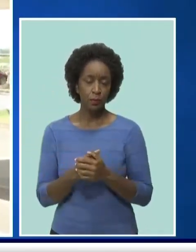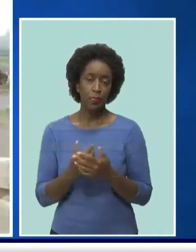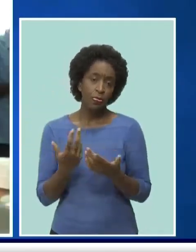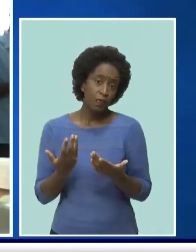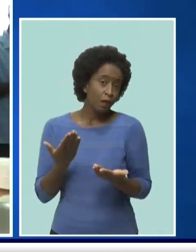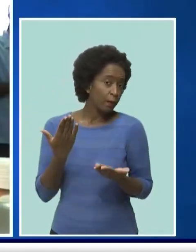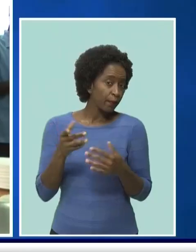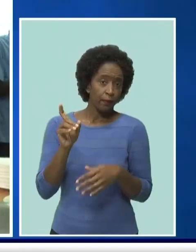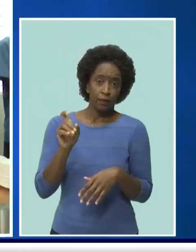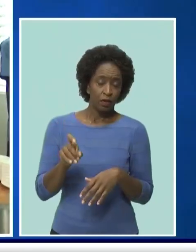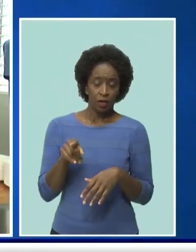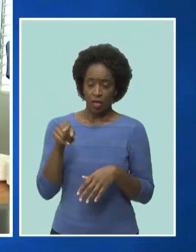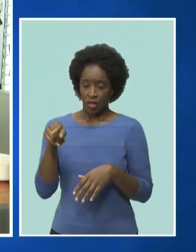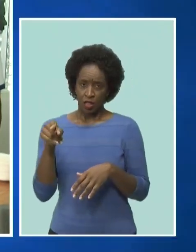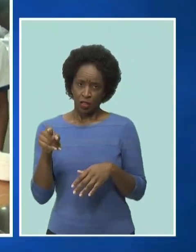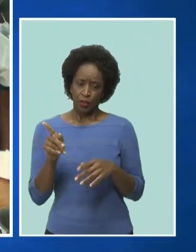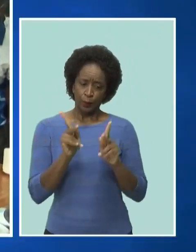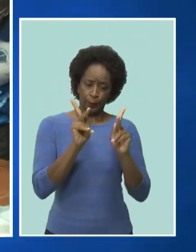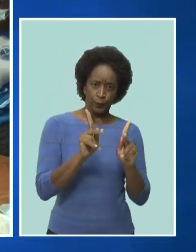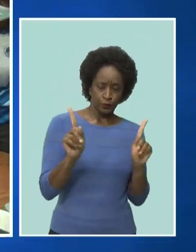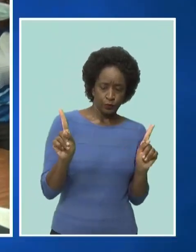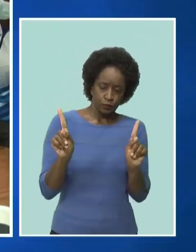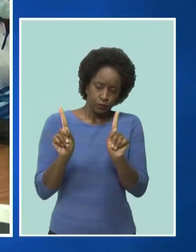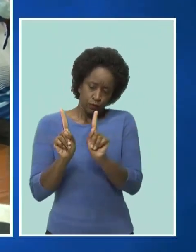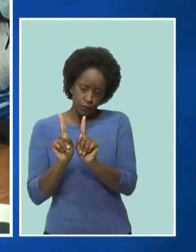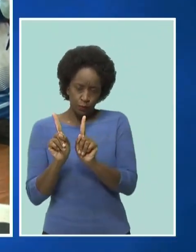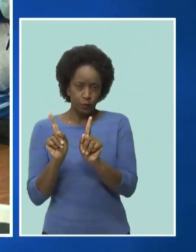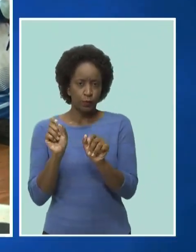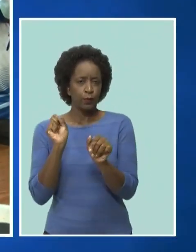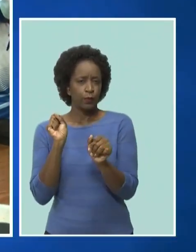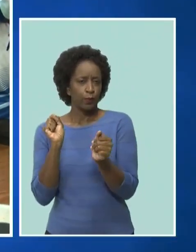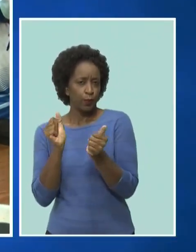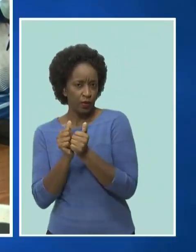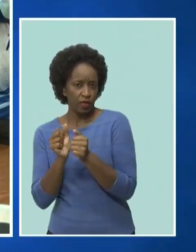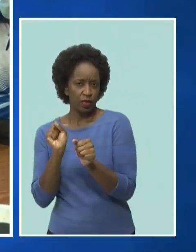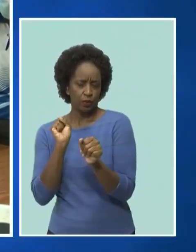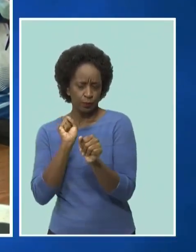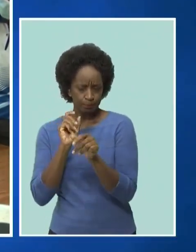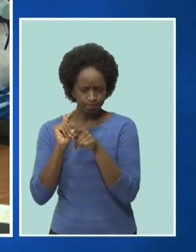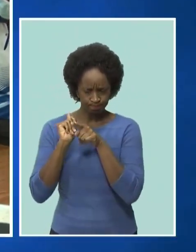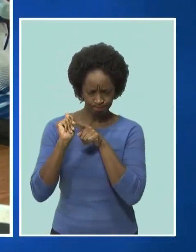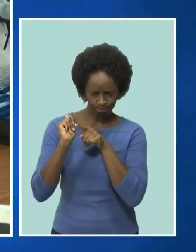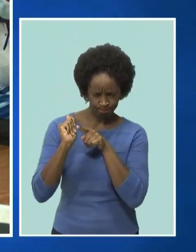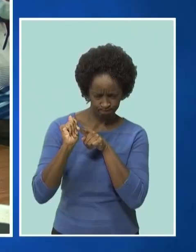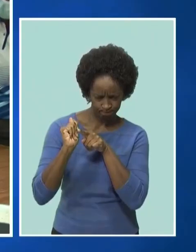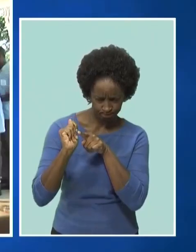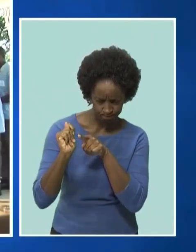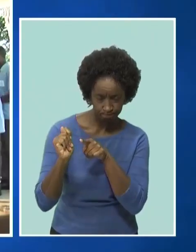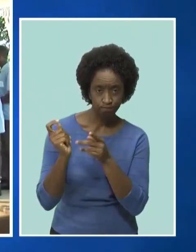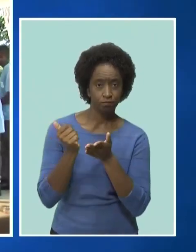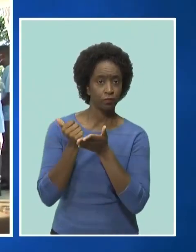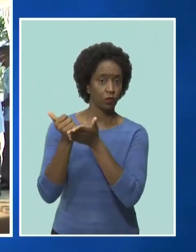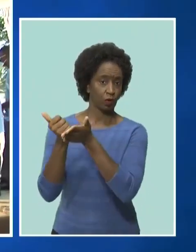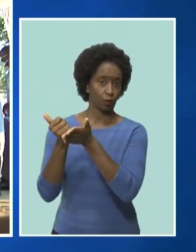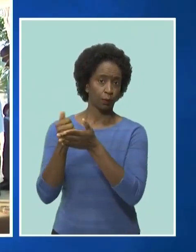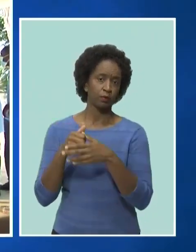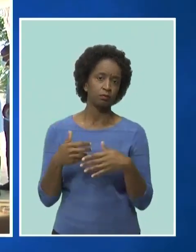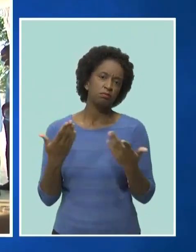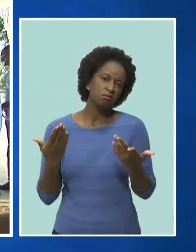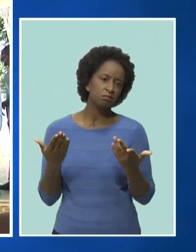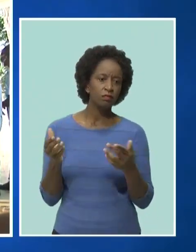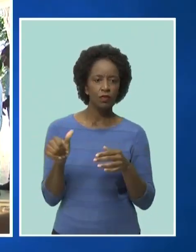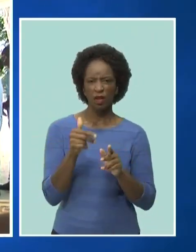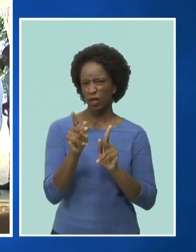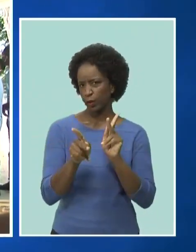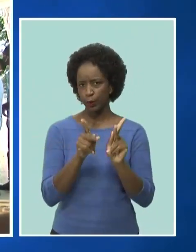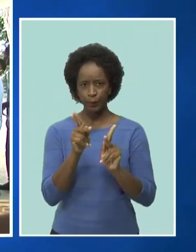person coming alongside them and working with them to achieve the goals that other persons might be able to do